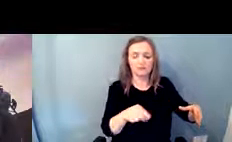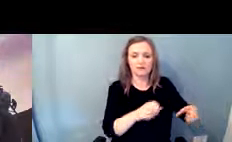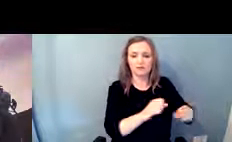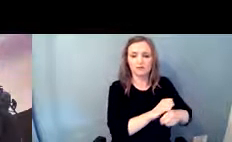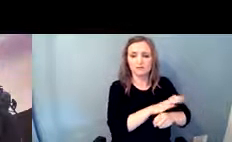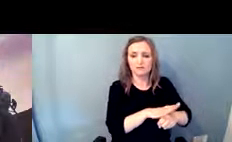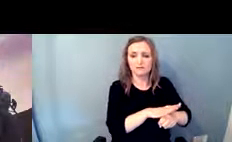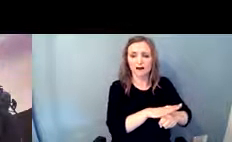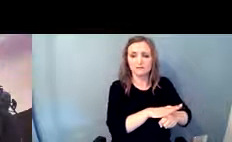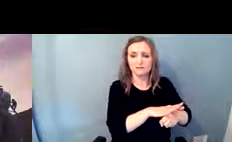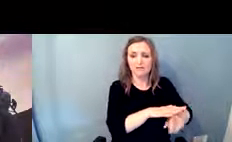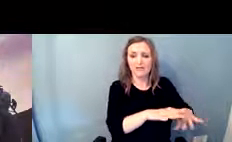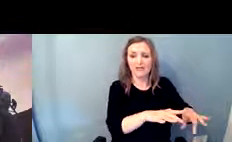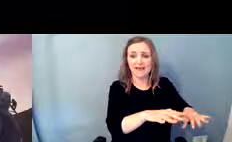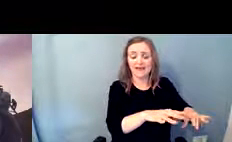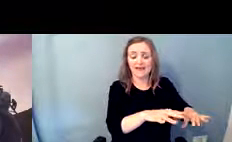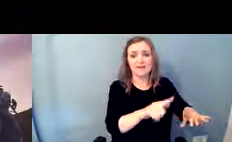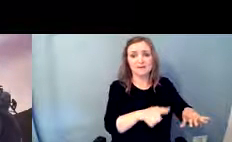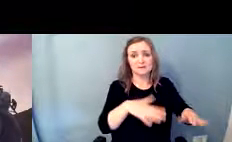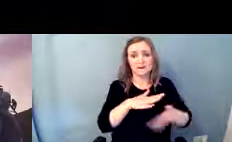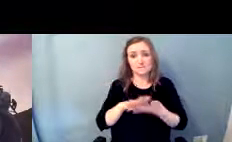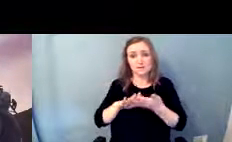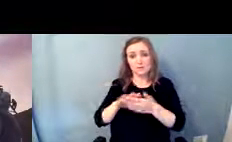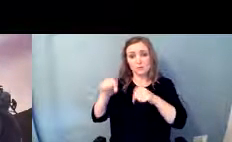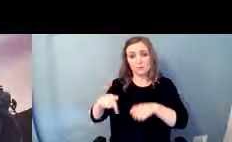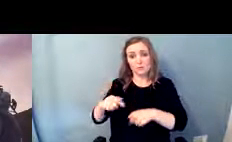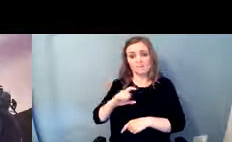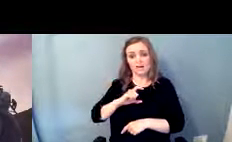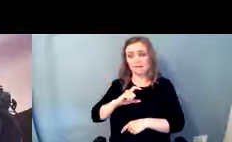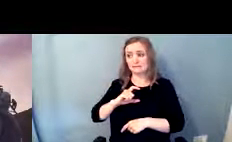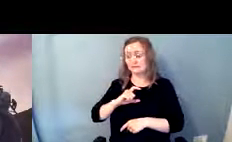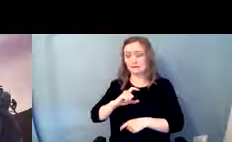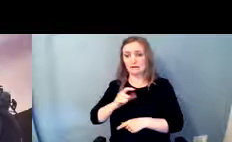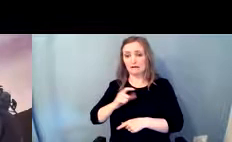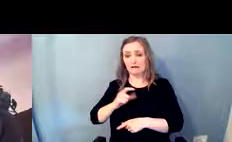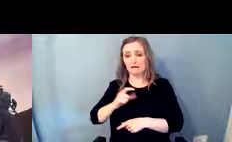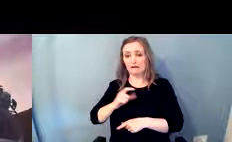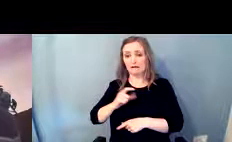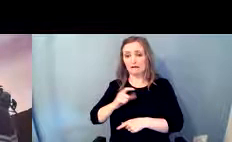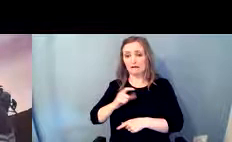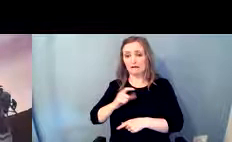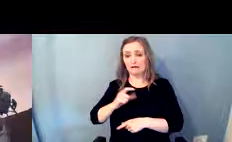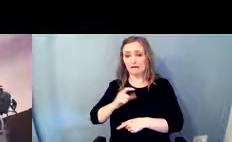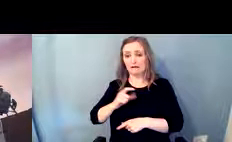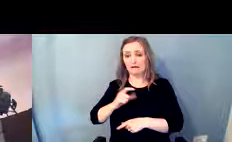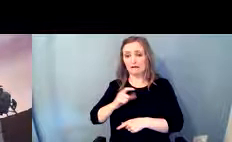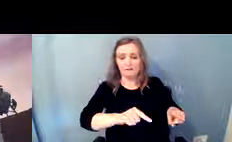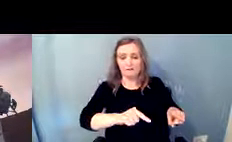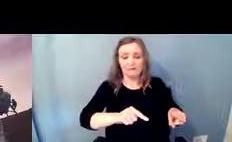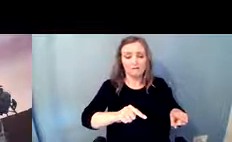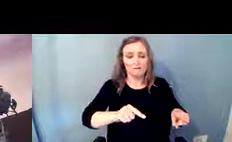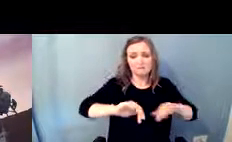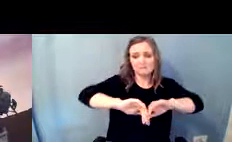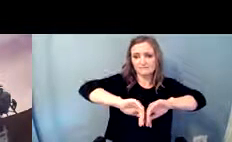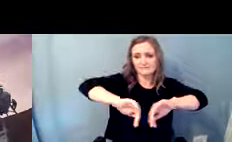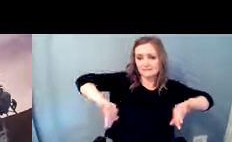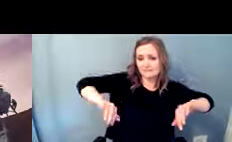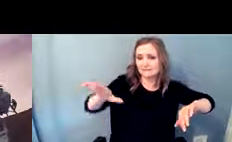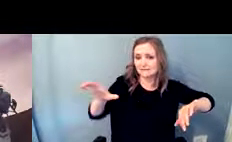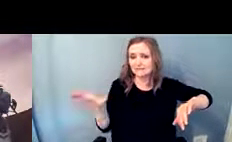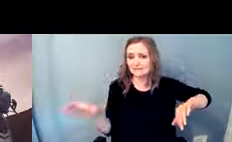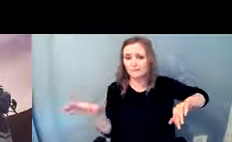And this is particularly a problem when we've got people with COVID needing ventilation on ITU. So they would